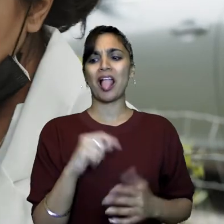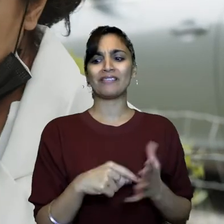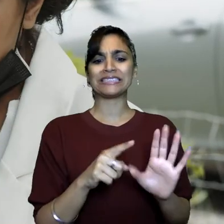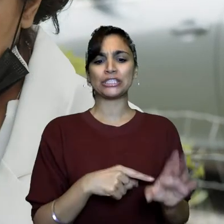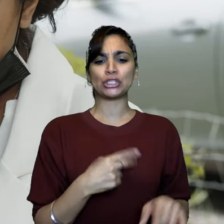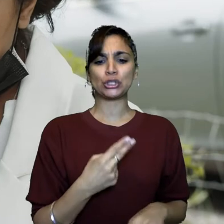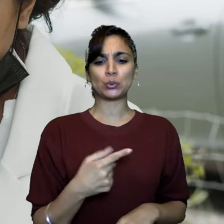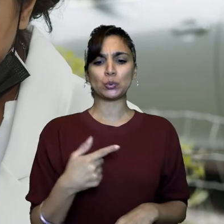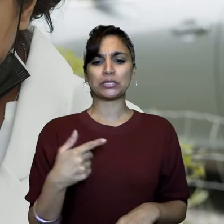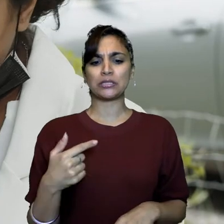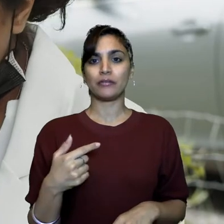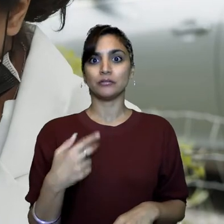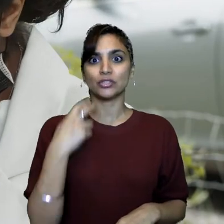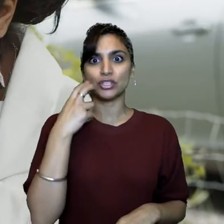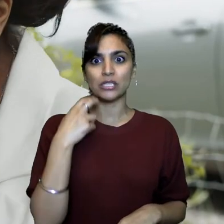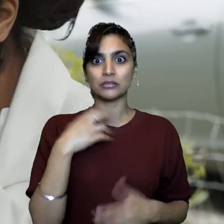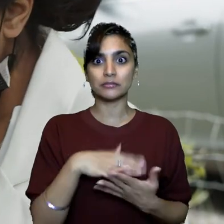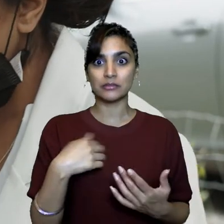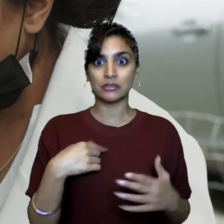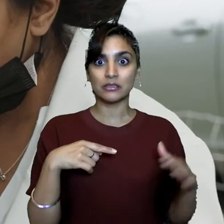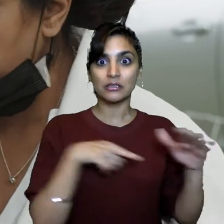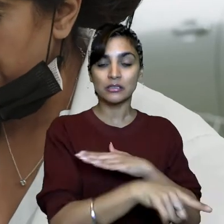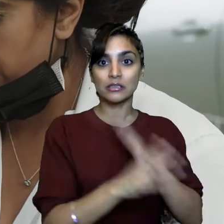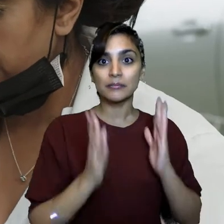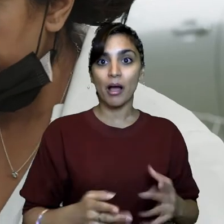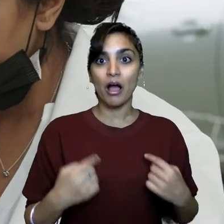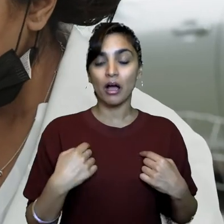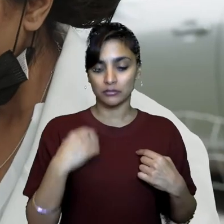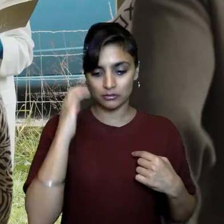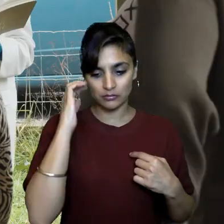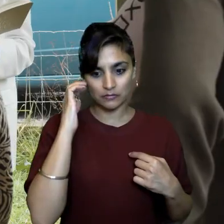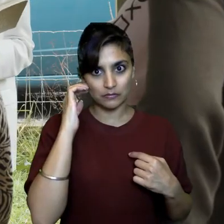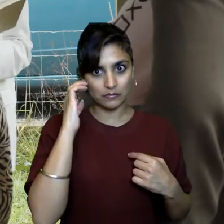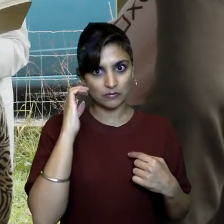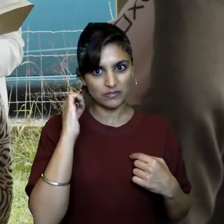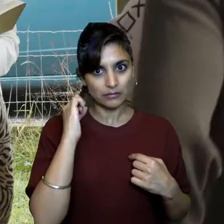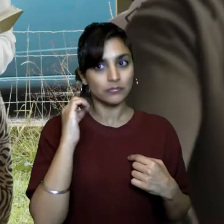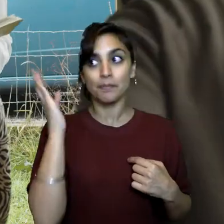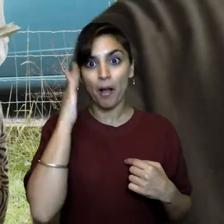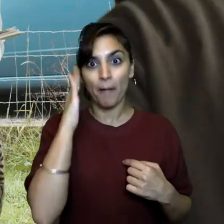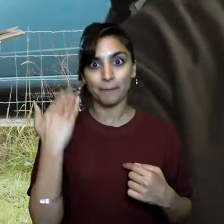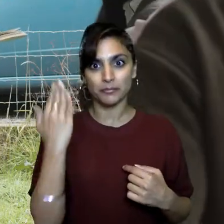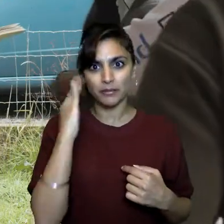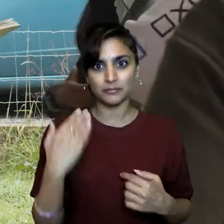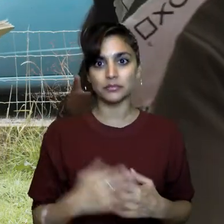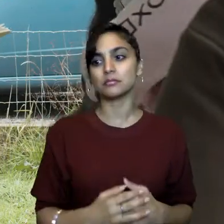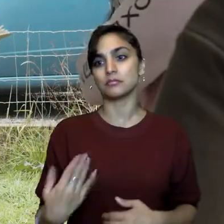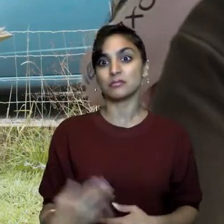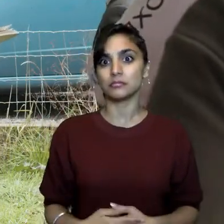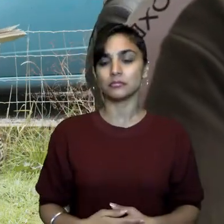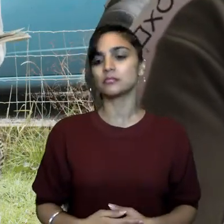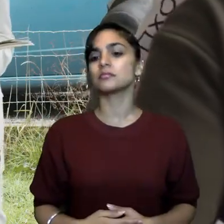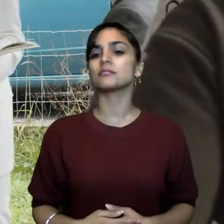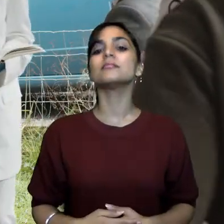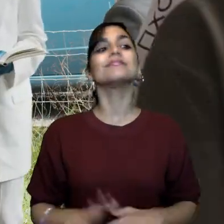Ah shit that means I have to leave. I have to deport myself. Oh damn it. mum mum this is my this